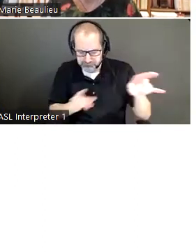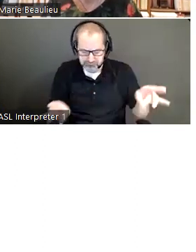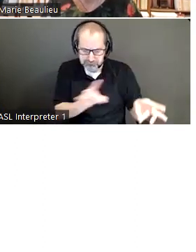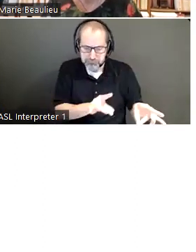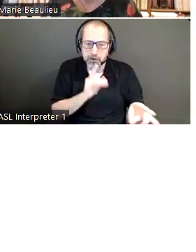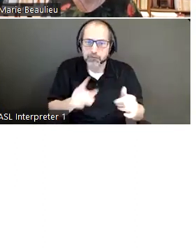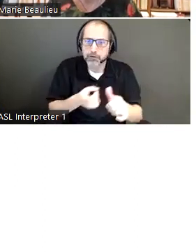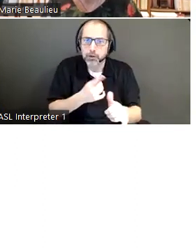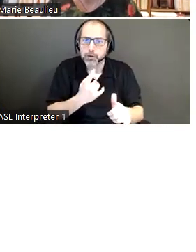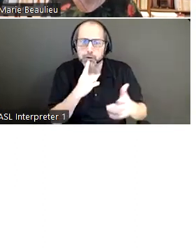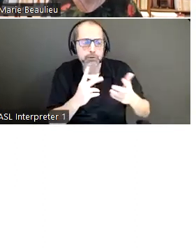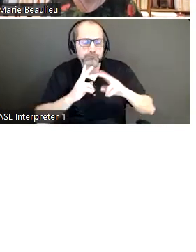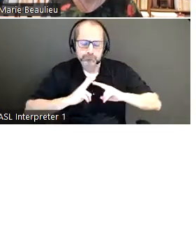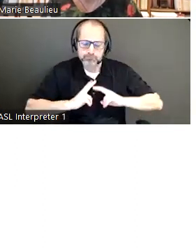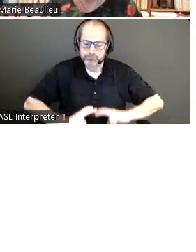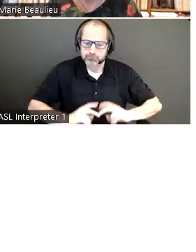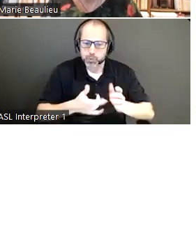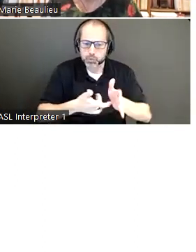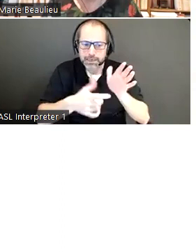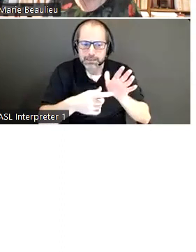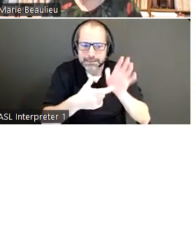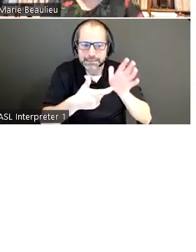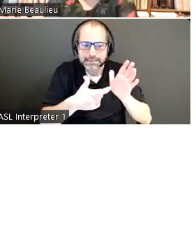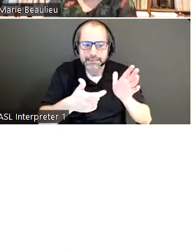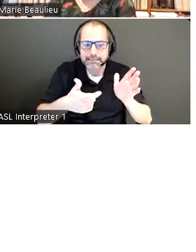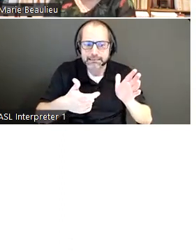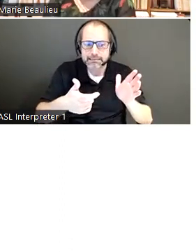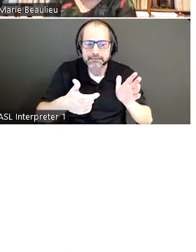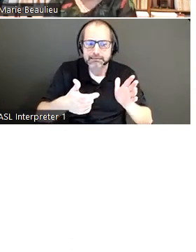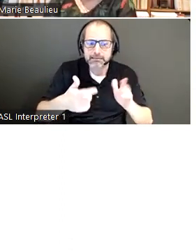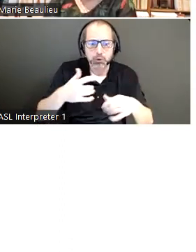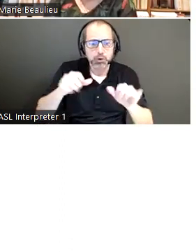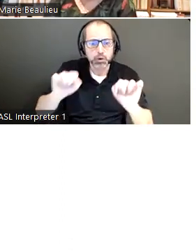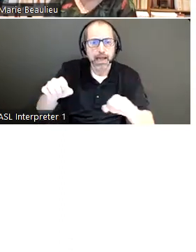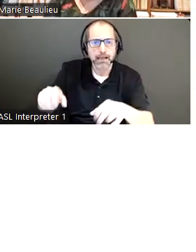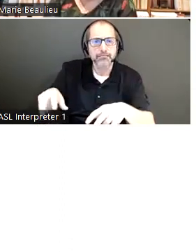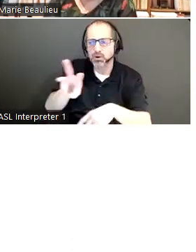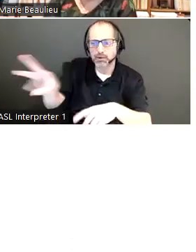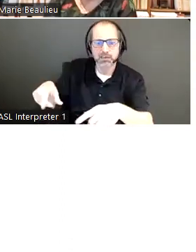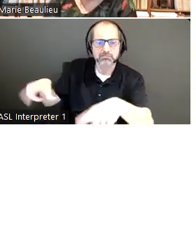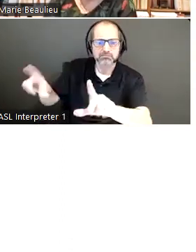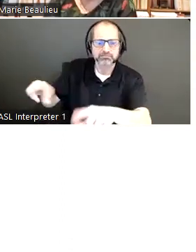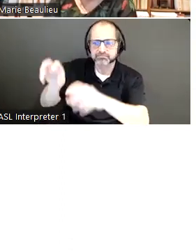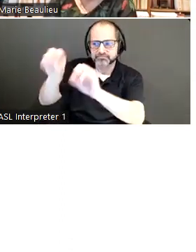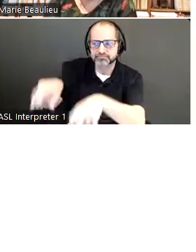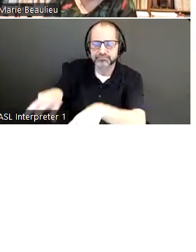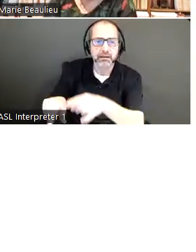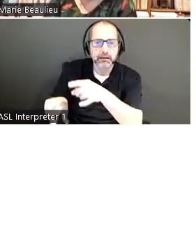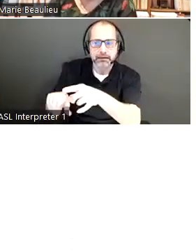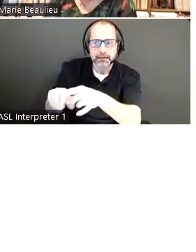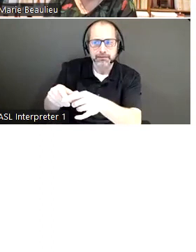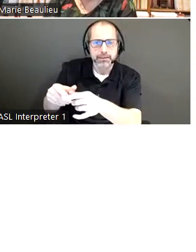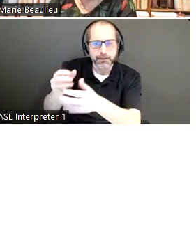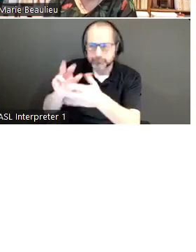needs. By answering a few questions, they will be able to establish their priorities for action,